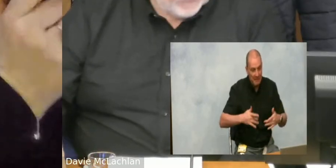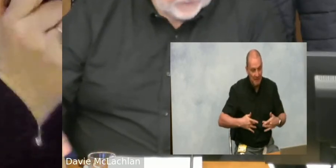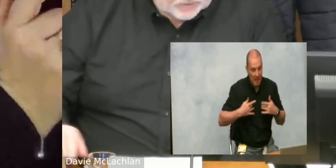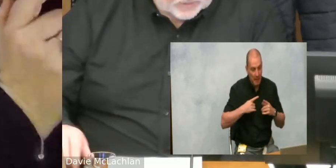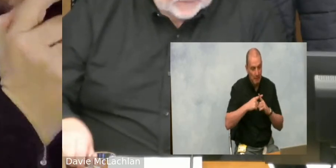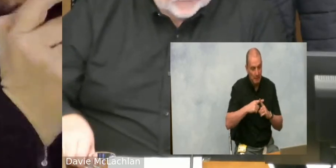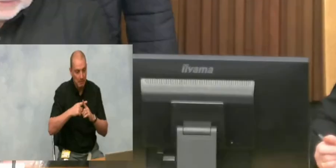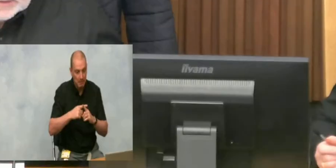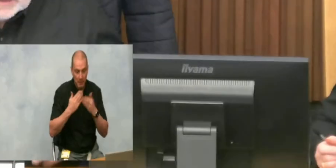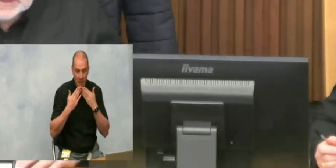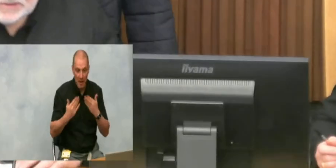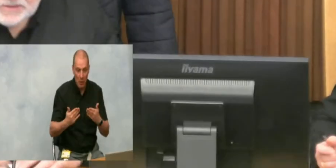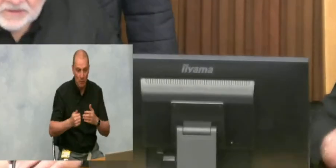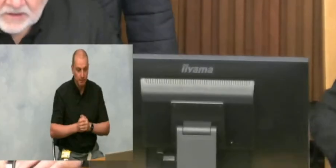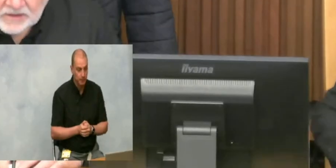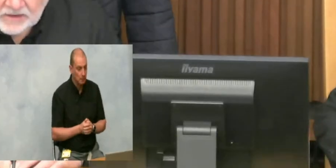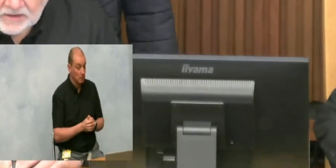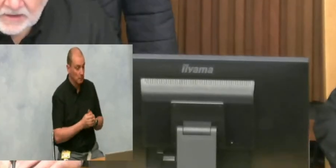Okay.